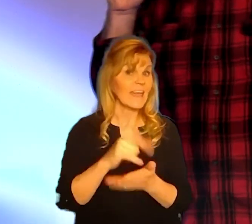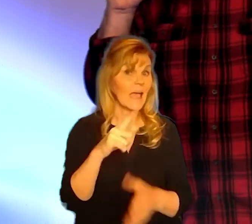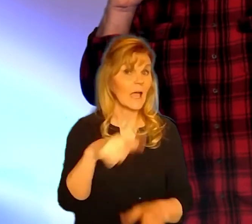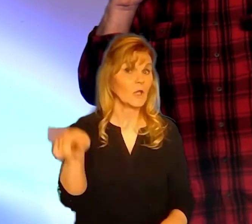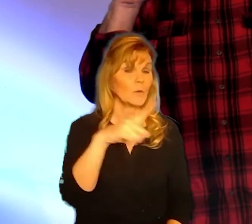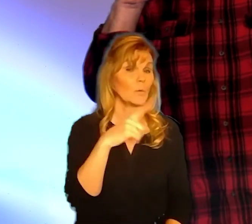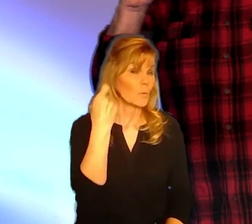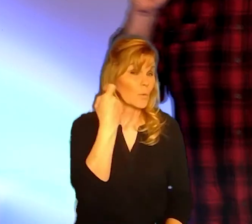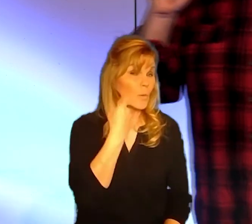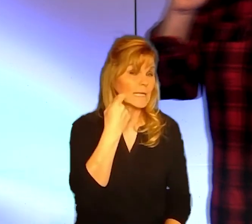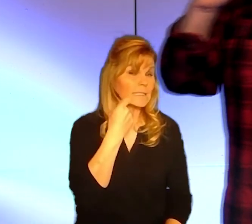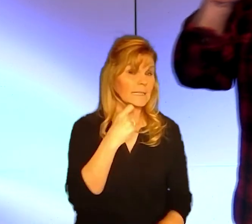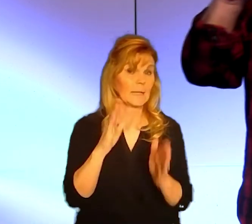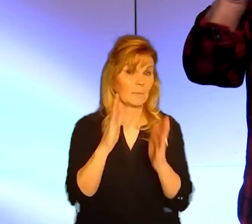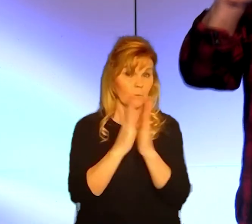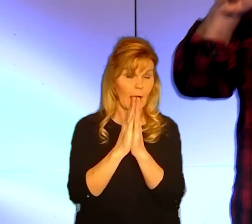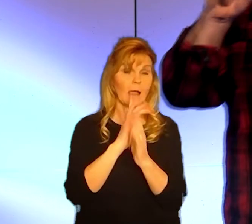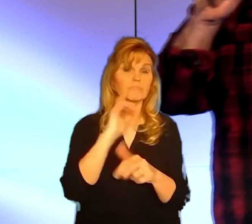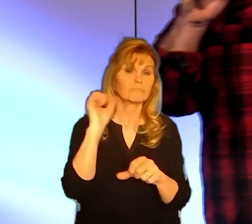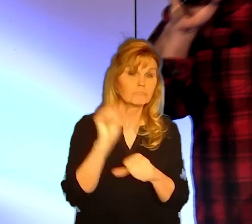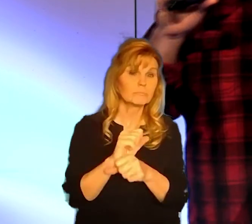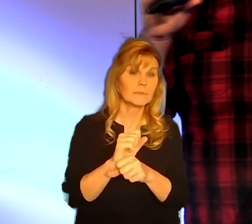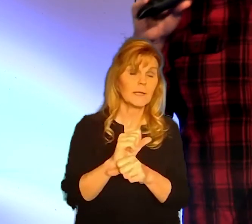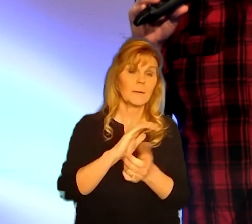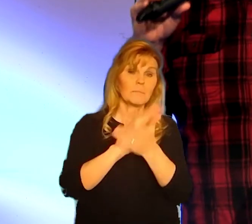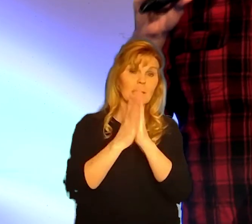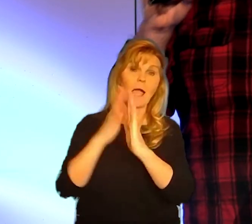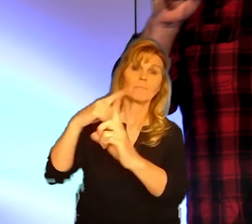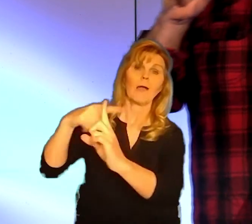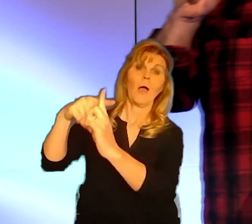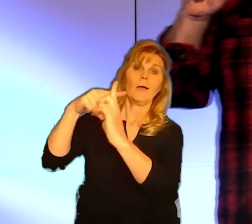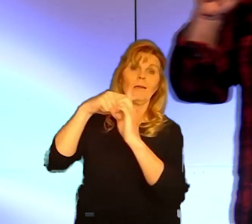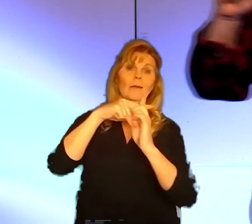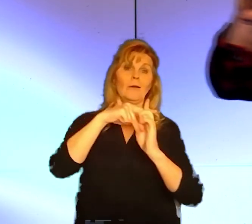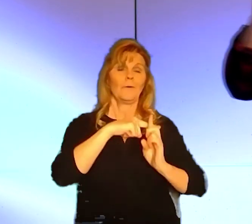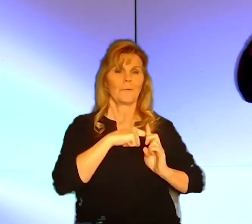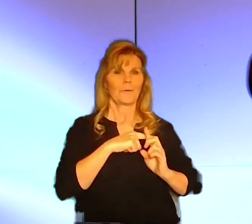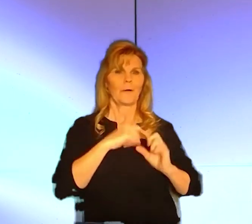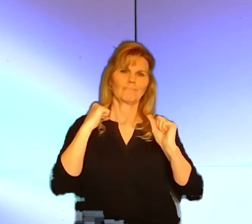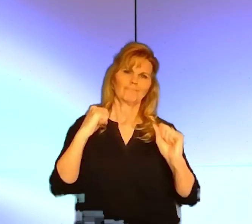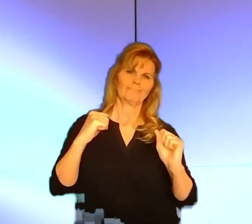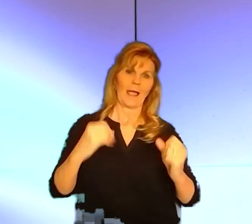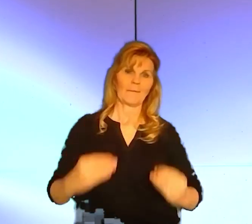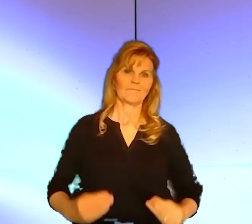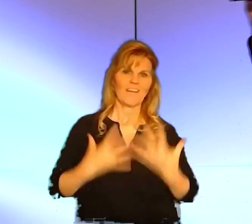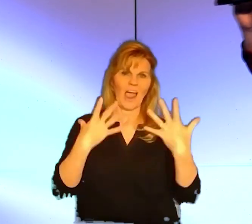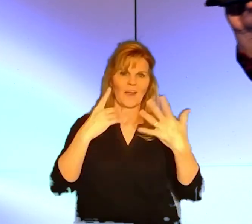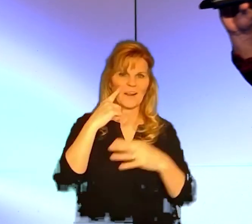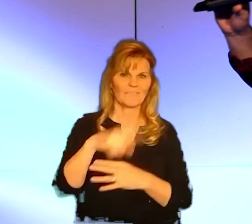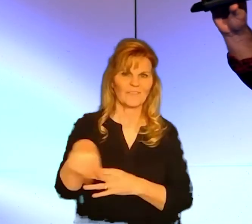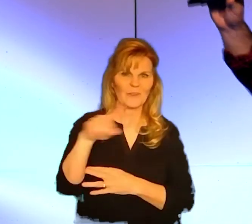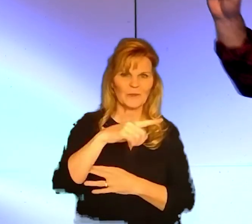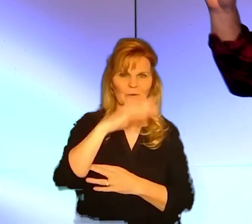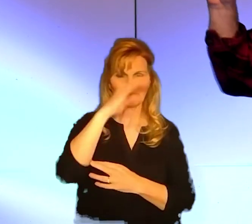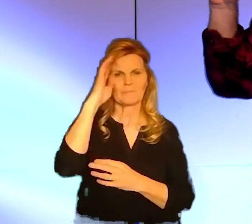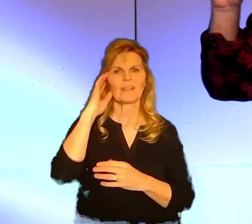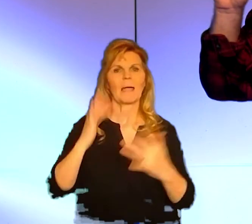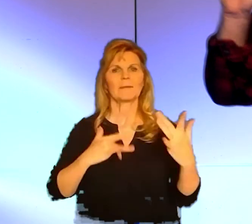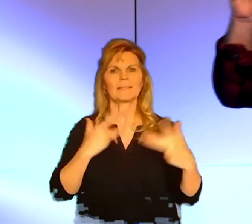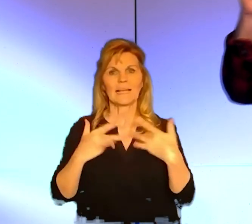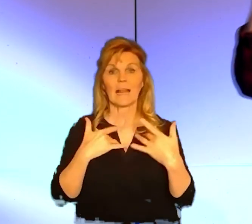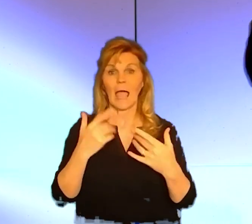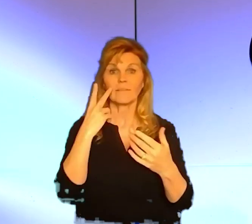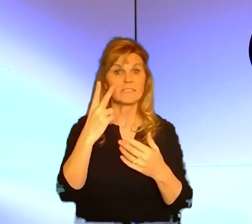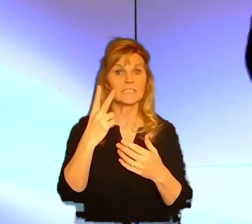so proud of you and fired up for you. I just believe God's got we've seen people come to